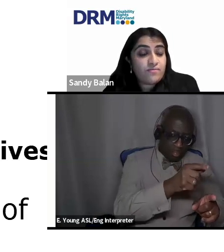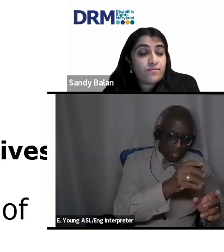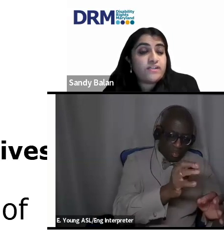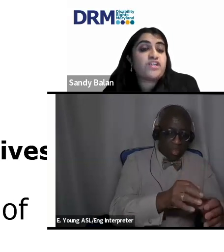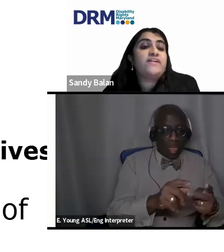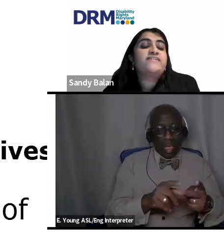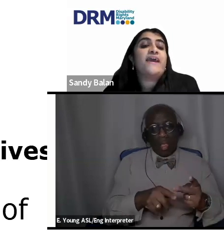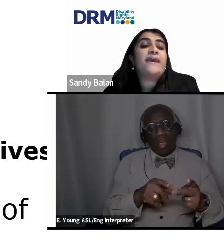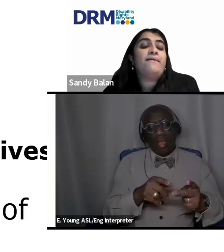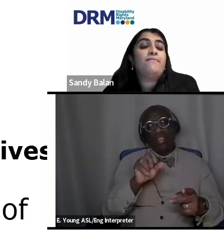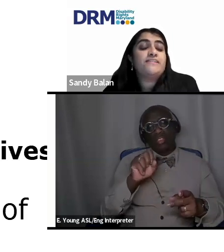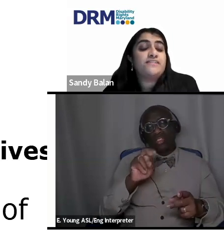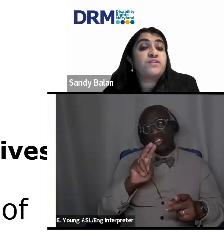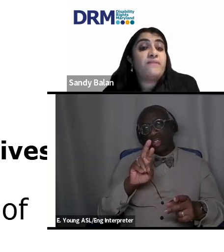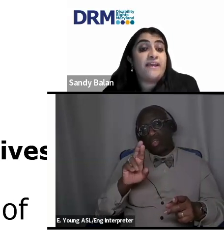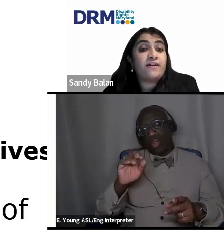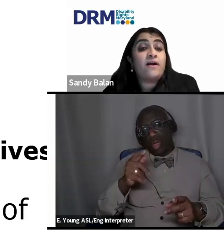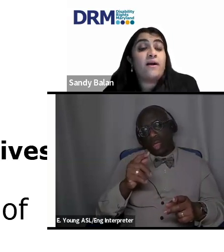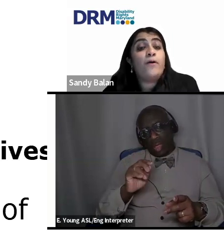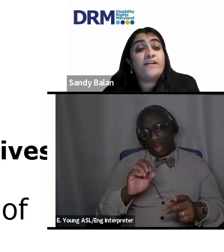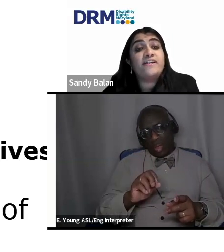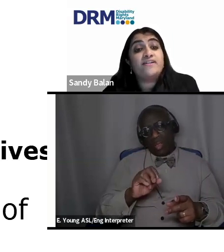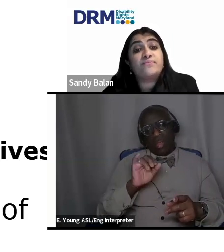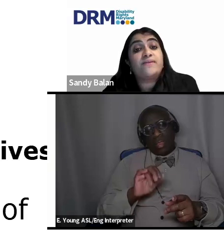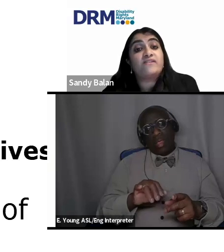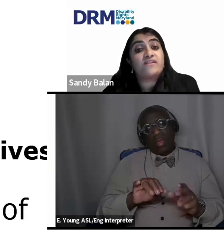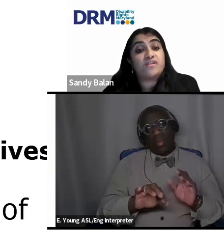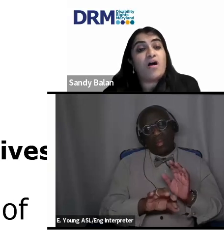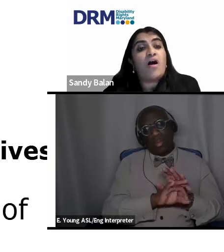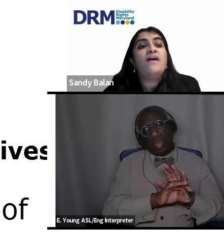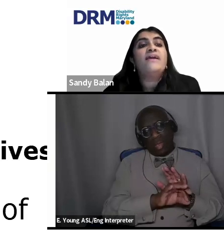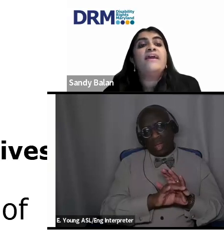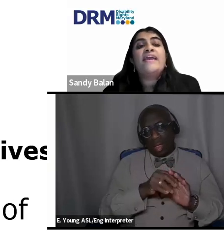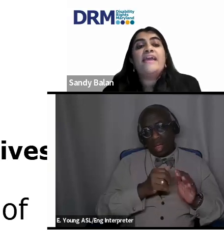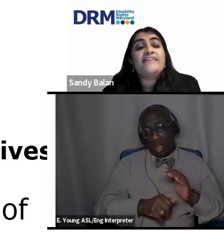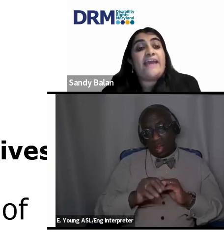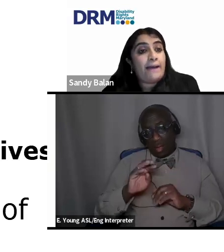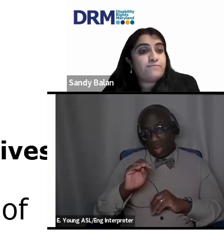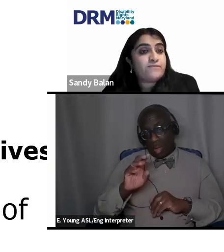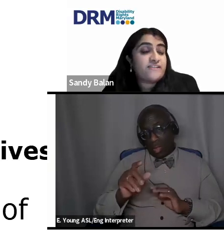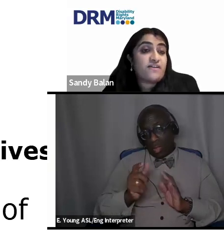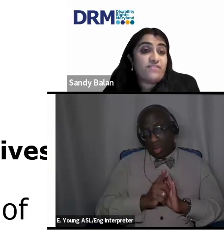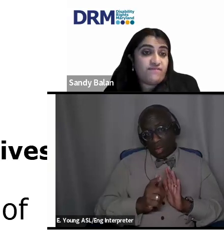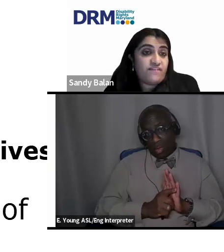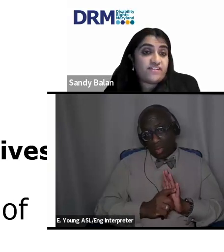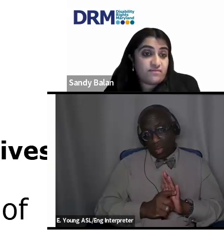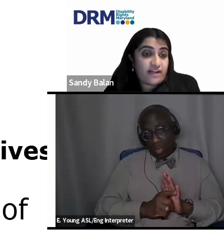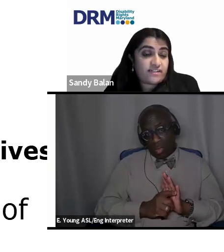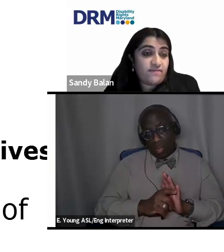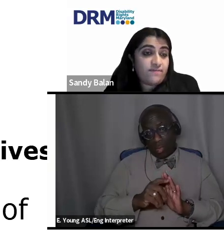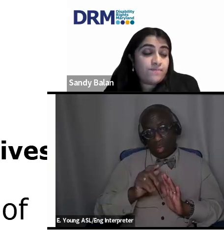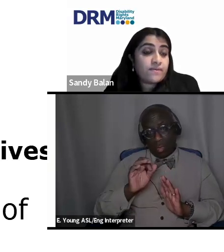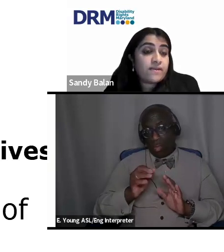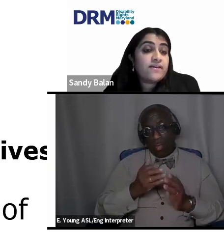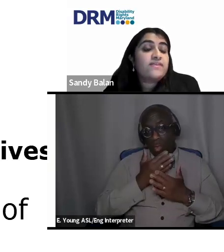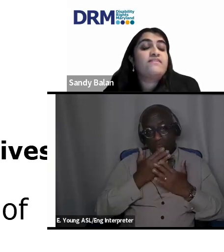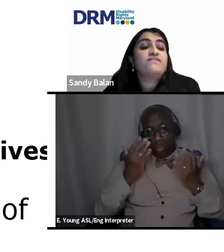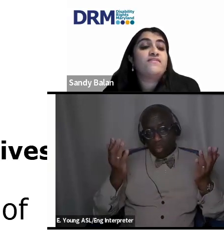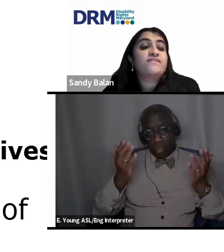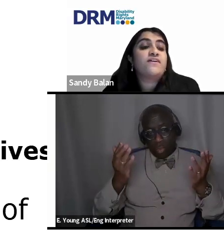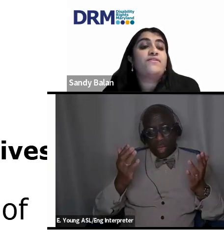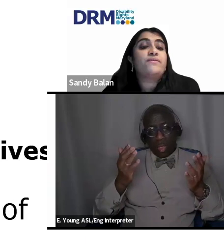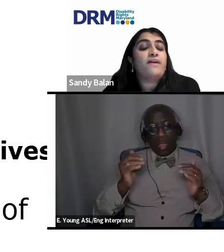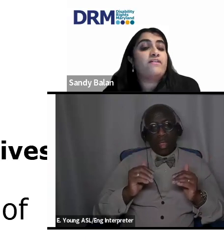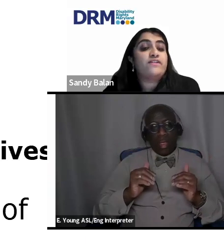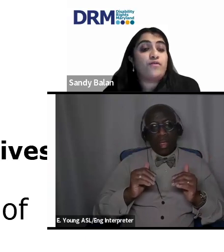decision maker, which is a decision maker appointed under Maryland law in the absence of an advance directive.